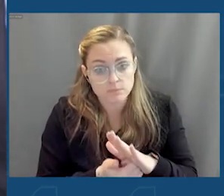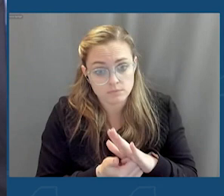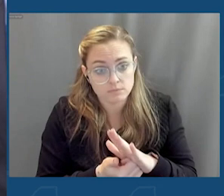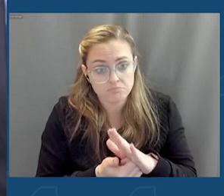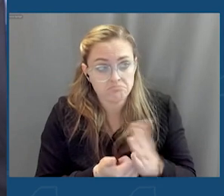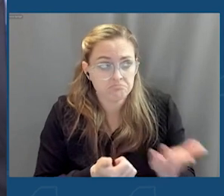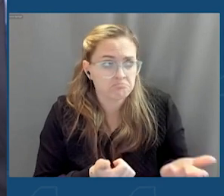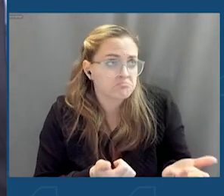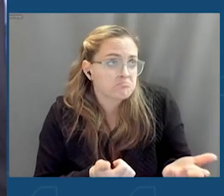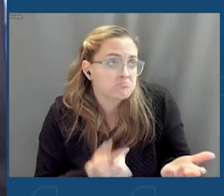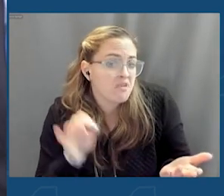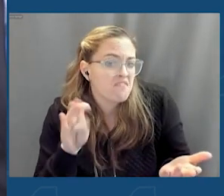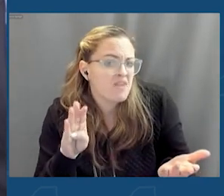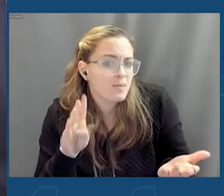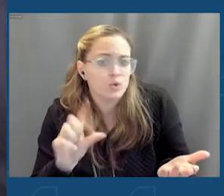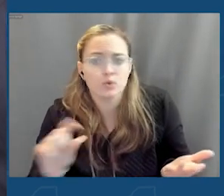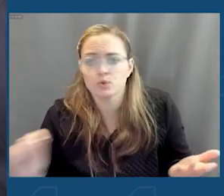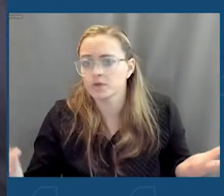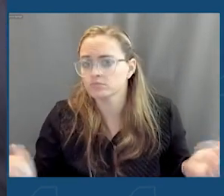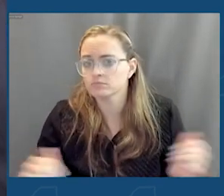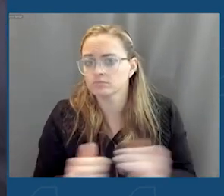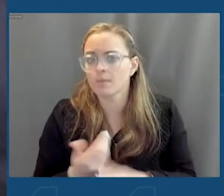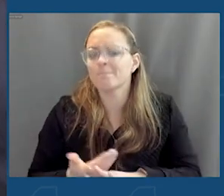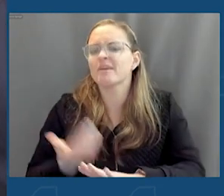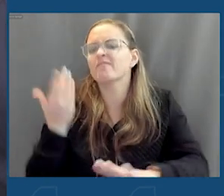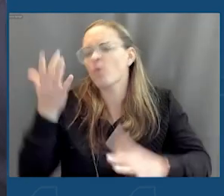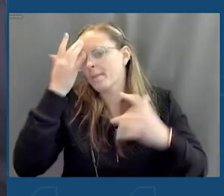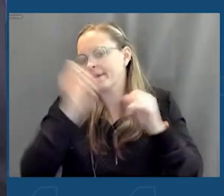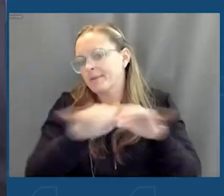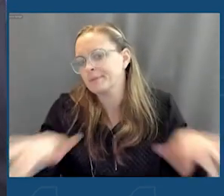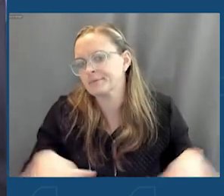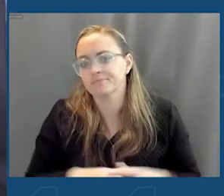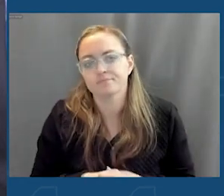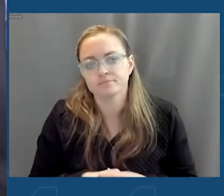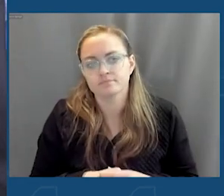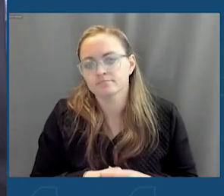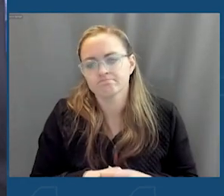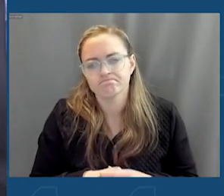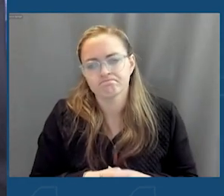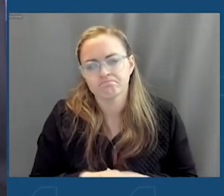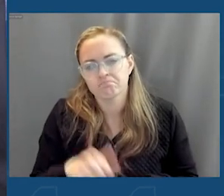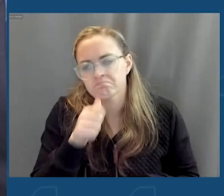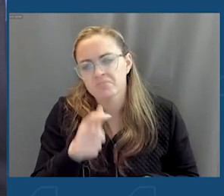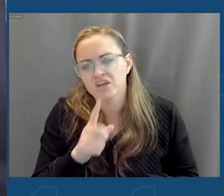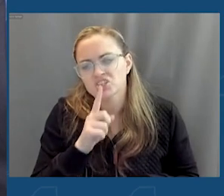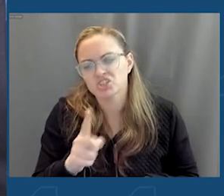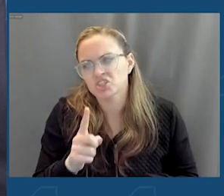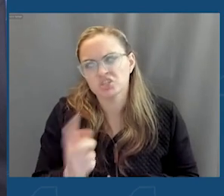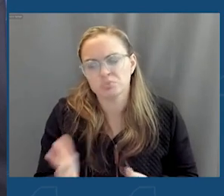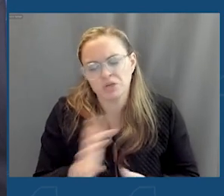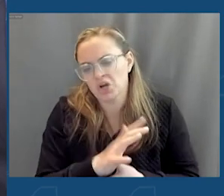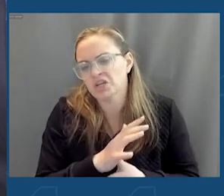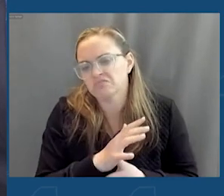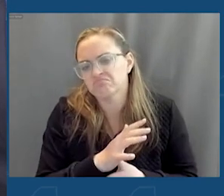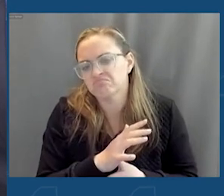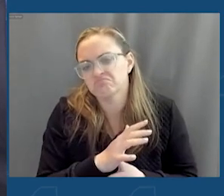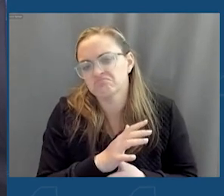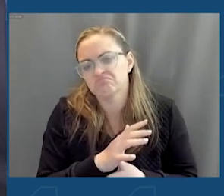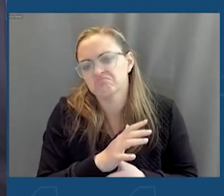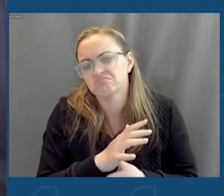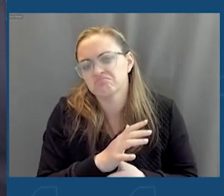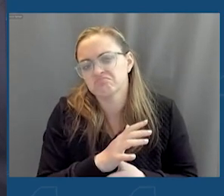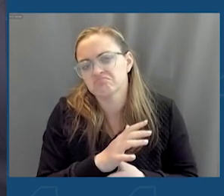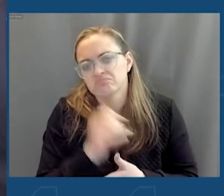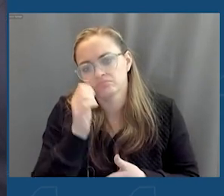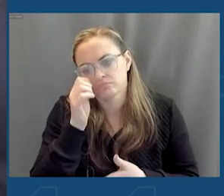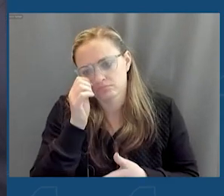in February of 2020, before the pandemic, I'm not sure it would be on their top list, insecurity and concern